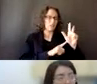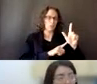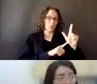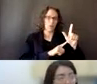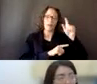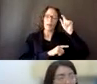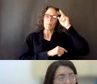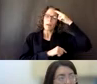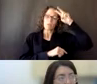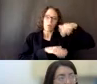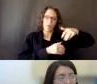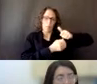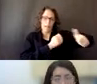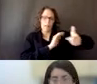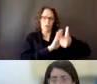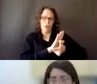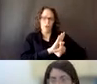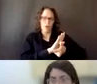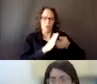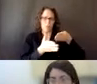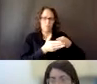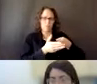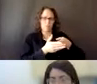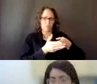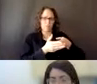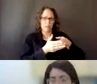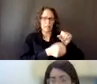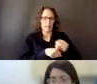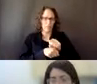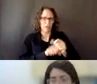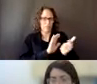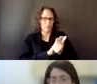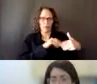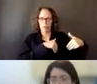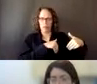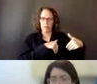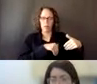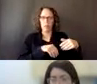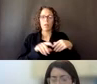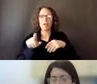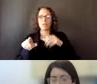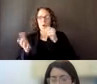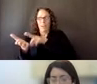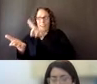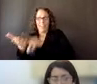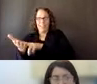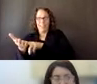of passing laws. As you see, this is 1823 when the contract was approved, and they passed